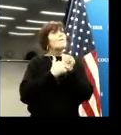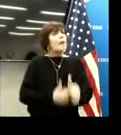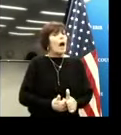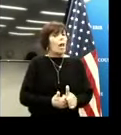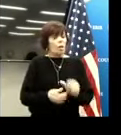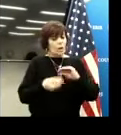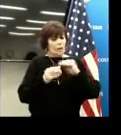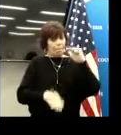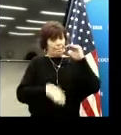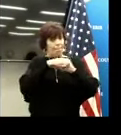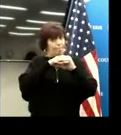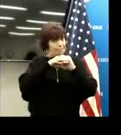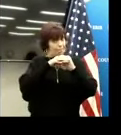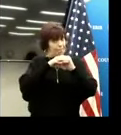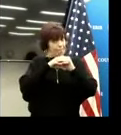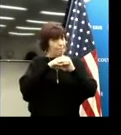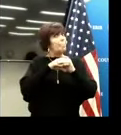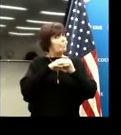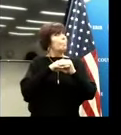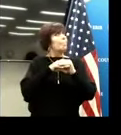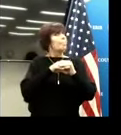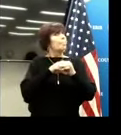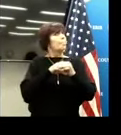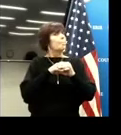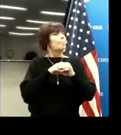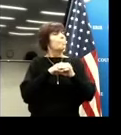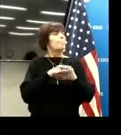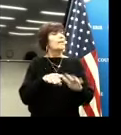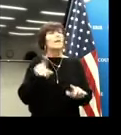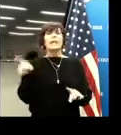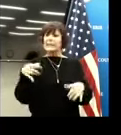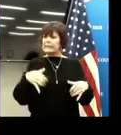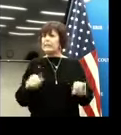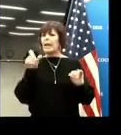capacity guidelines as if they were in phase 4. So they